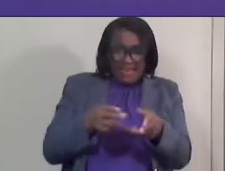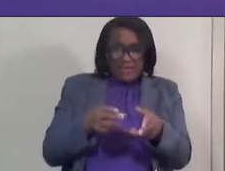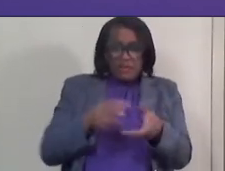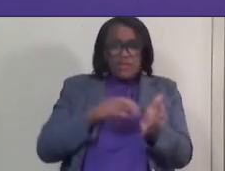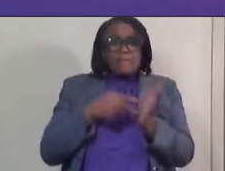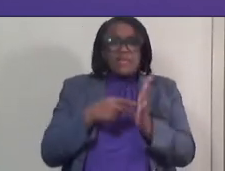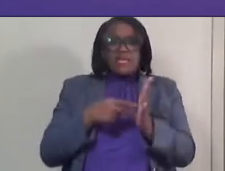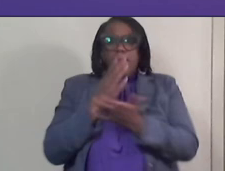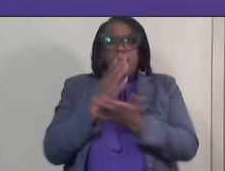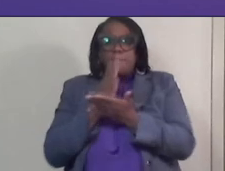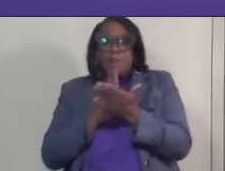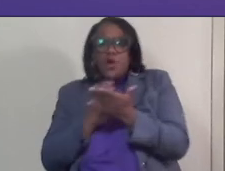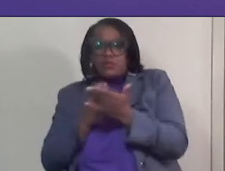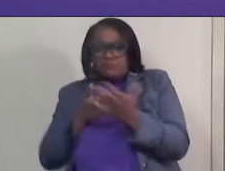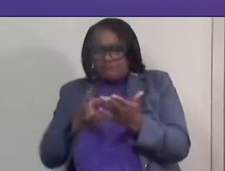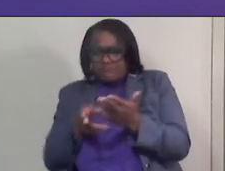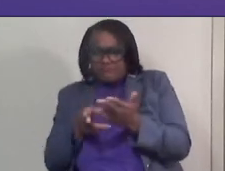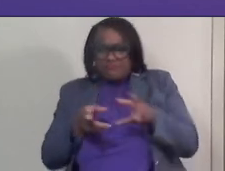of it. So